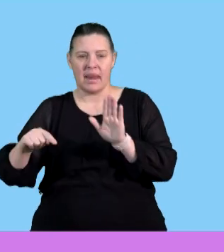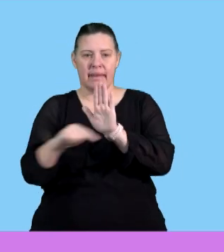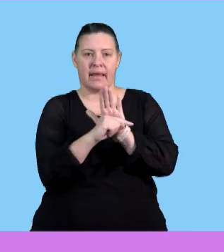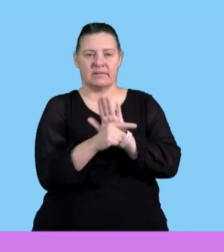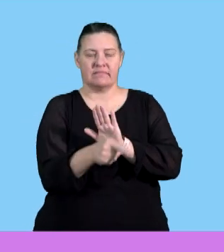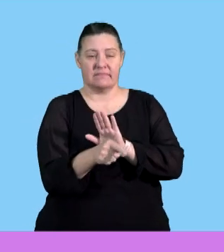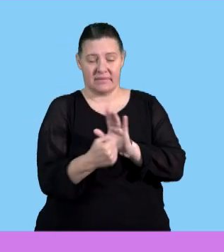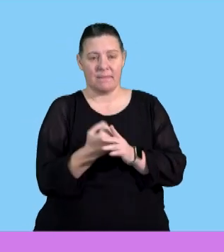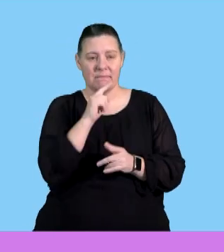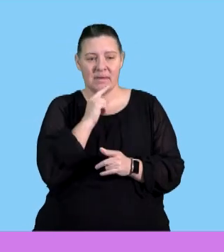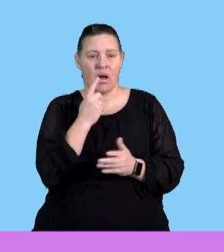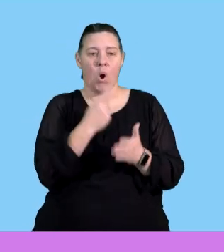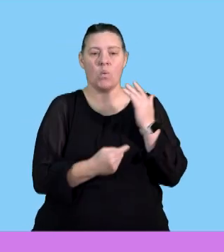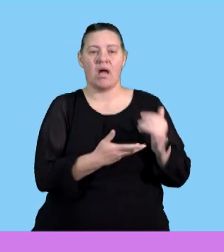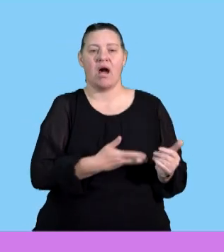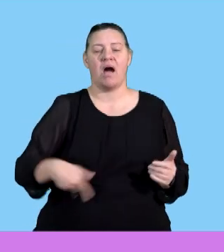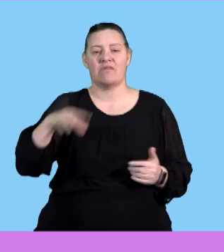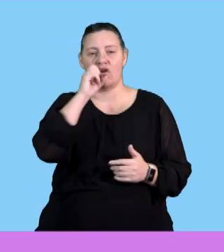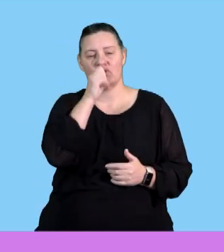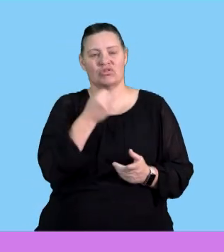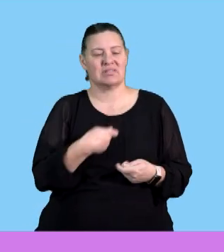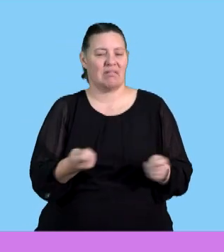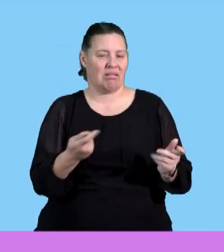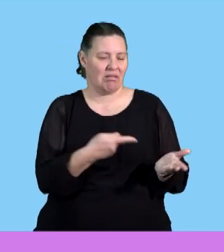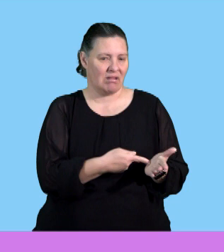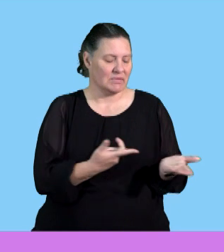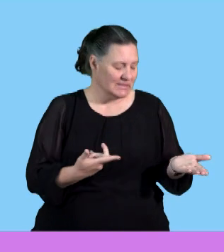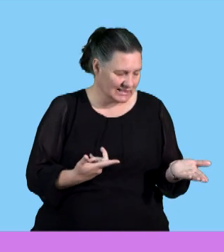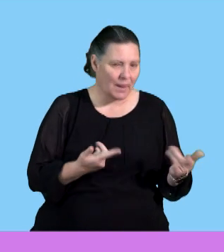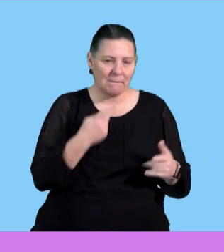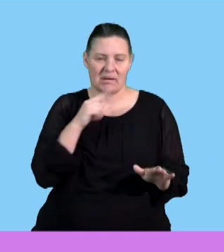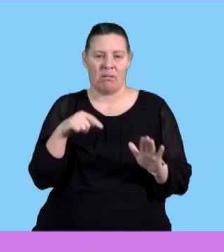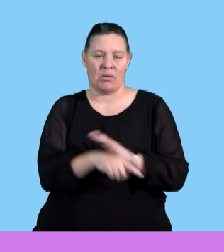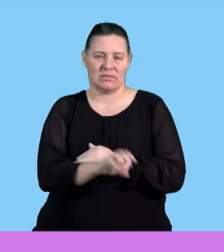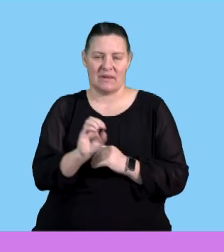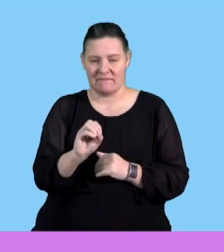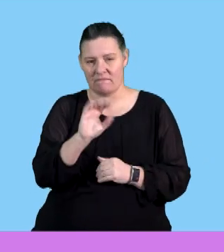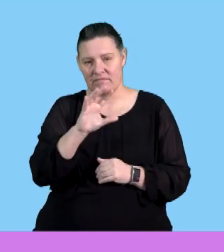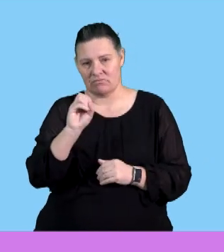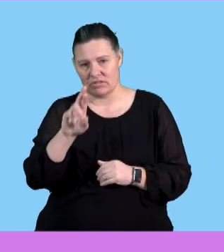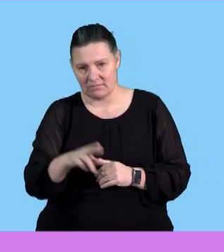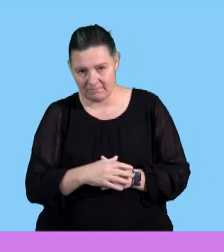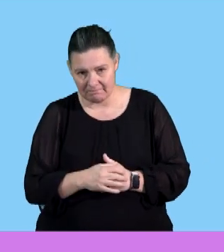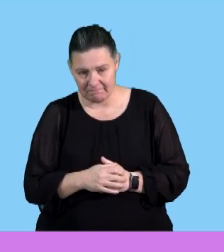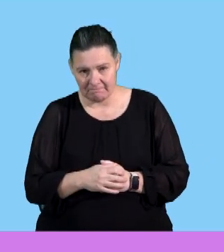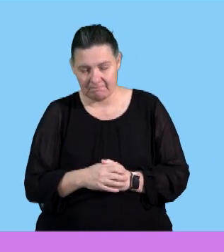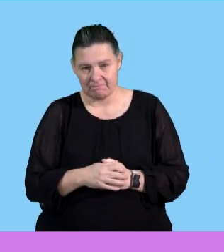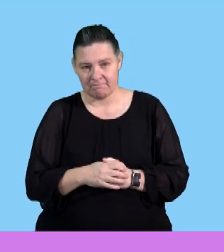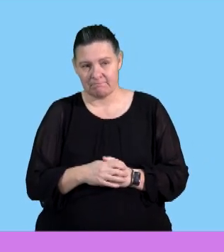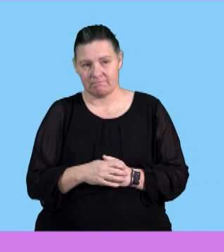For example, I could only sell half of my oranges, and therefore I made a loss of 50